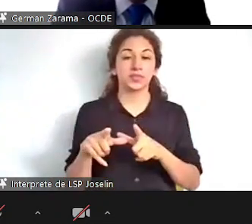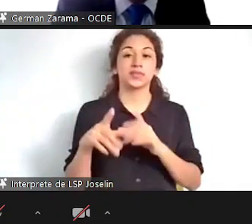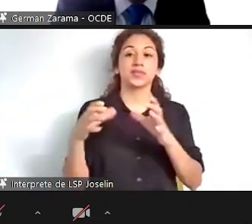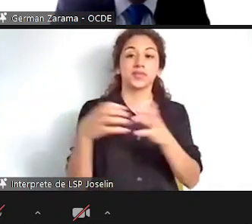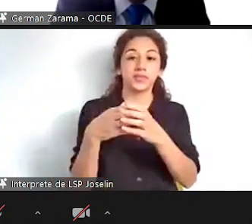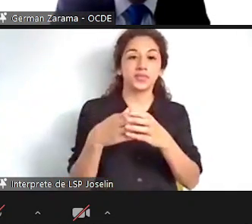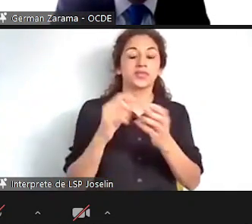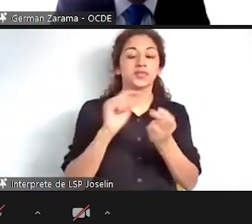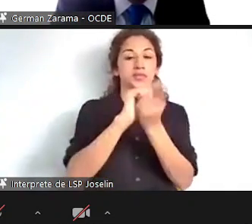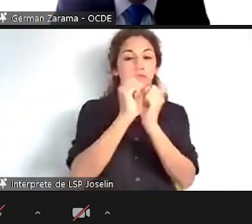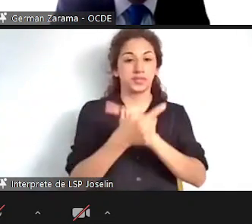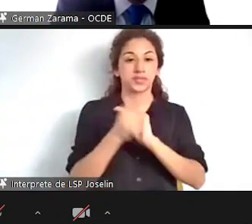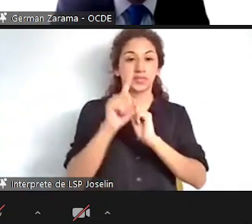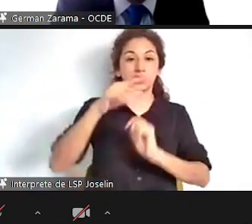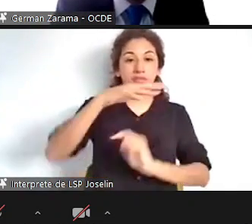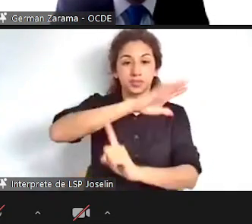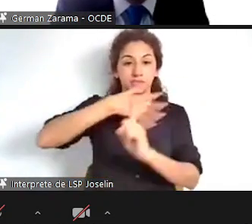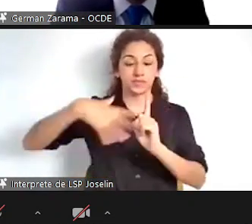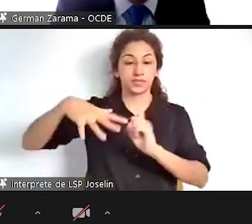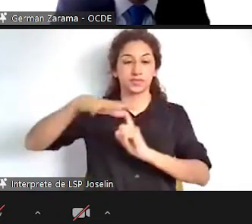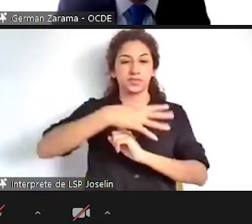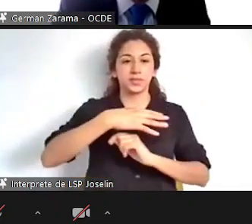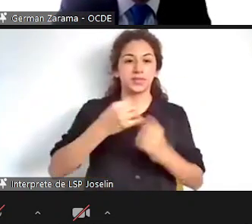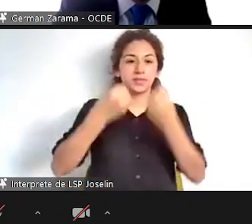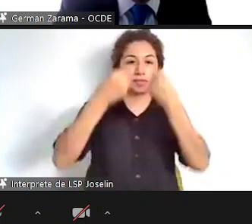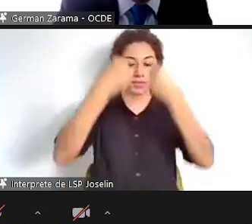that have been dynamic and transformative